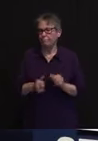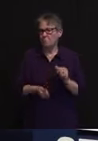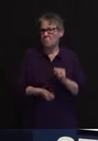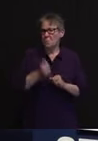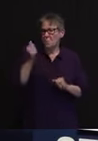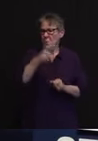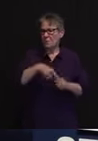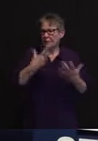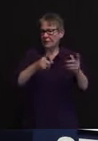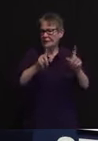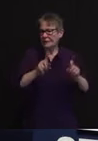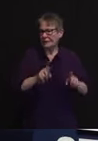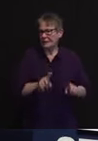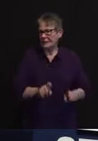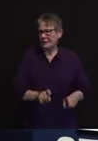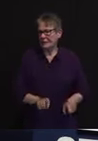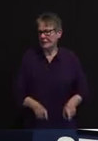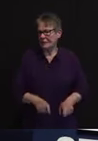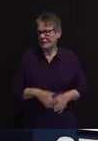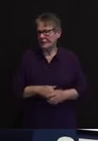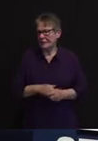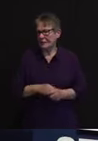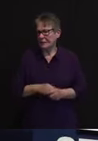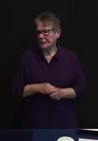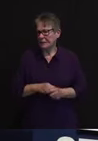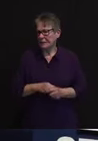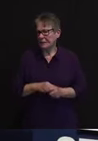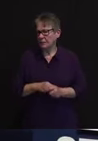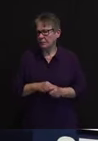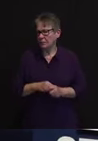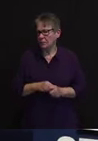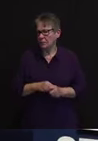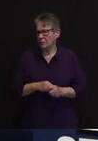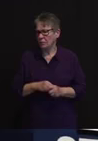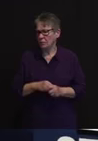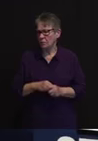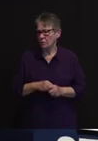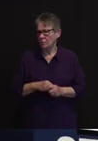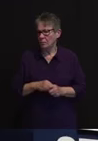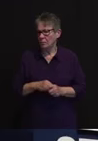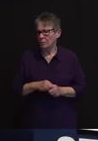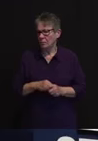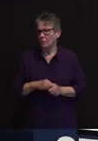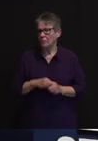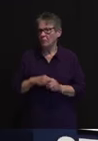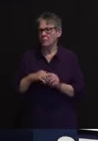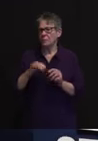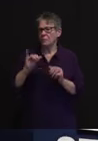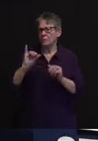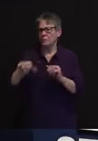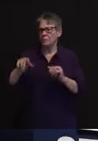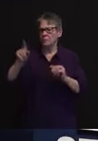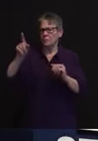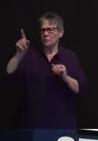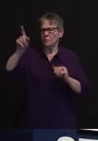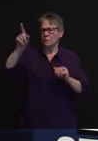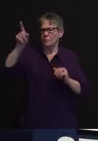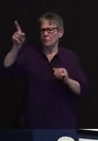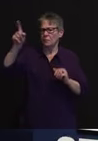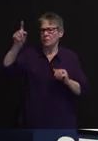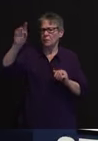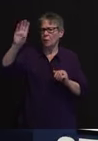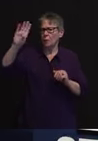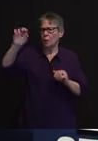still overrun, they're only testing the sickest of the sick in general, so they're having very high positivity rates.